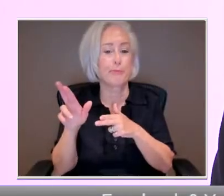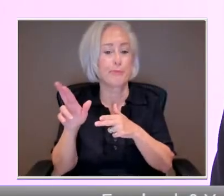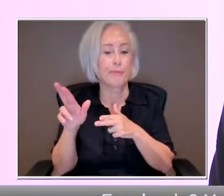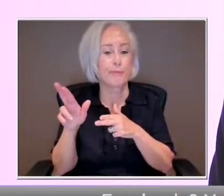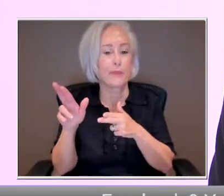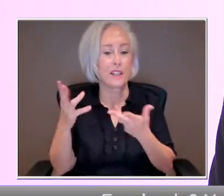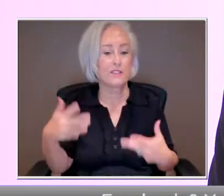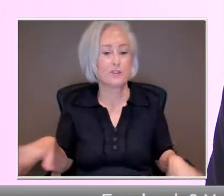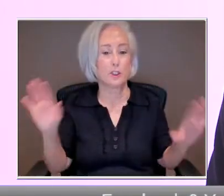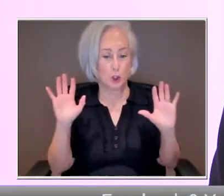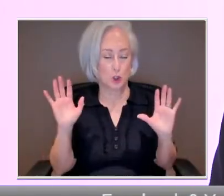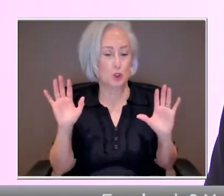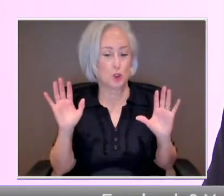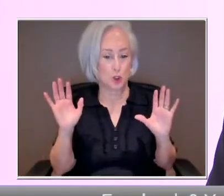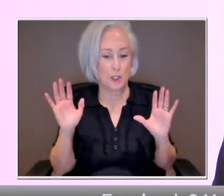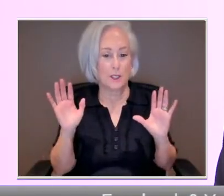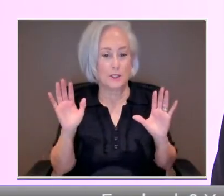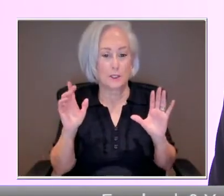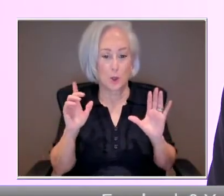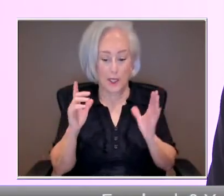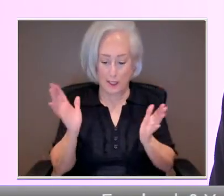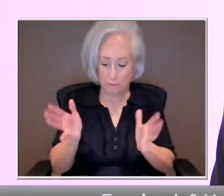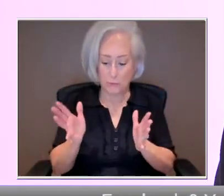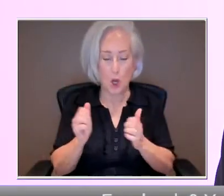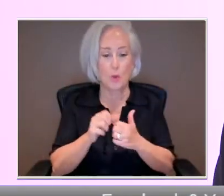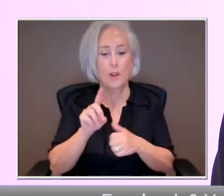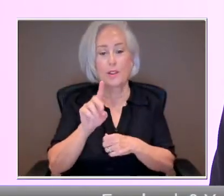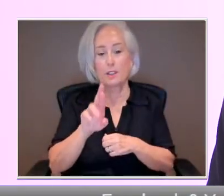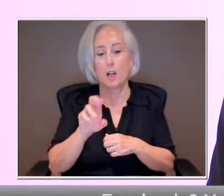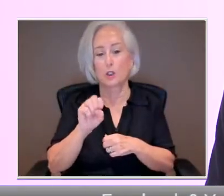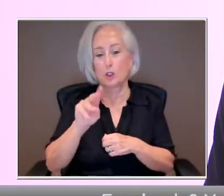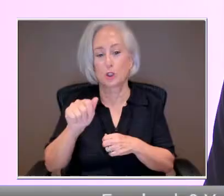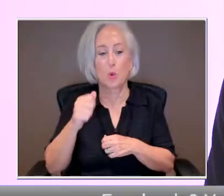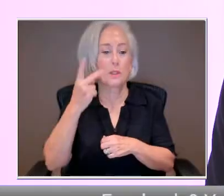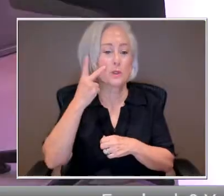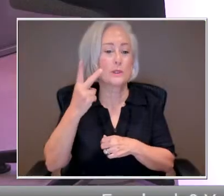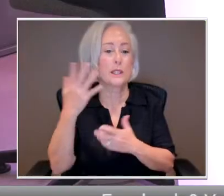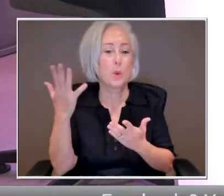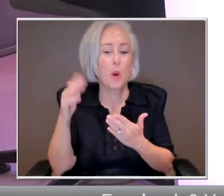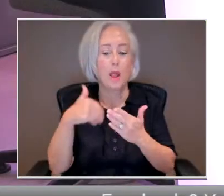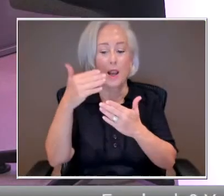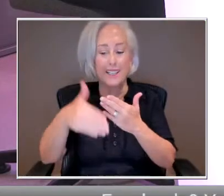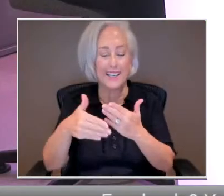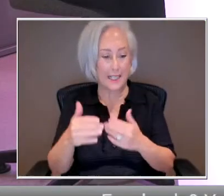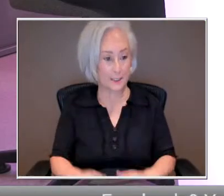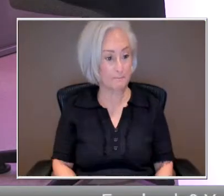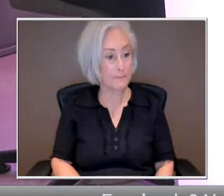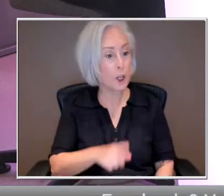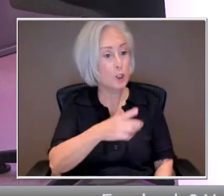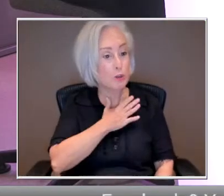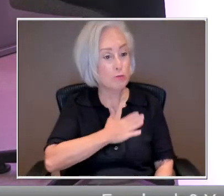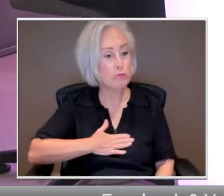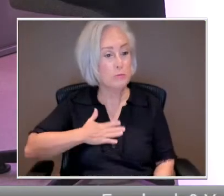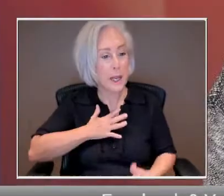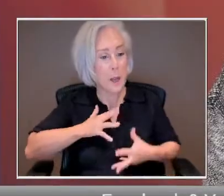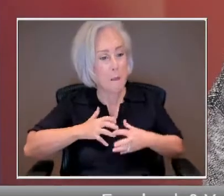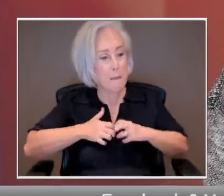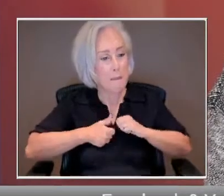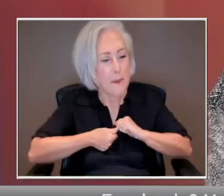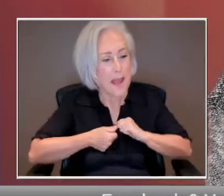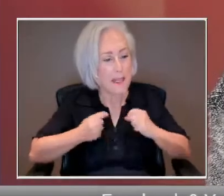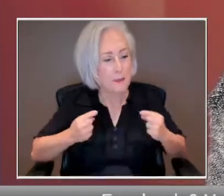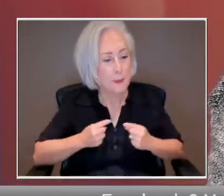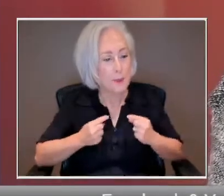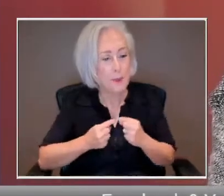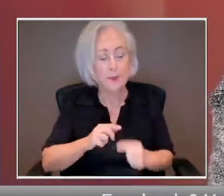way we can talk to Dr. Soma and figure out what the next step should be. Nicole, did you have chest pain too? I wouldn't say no